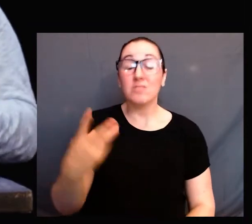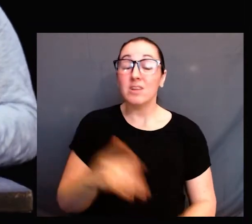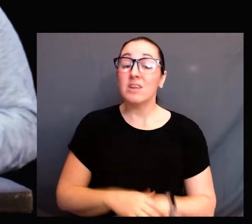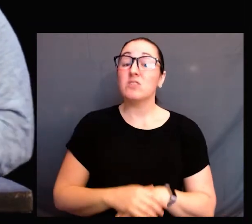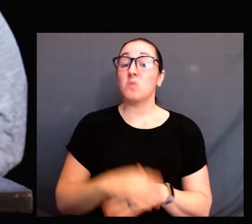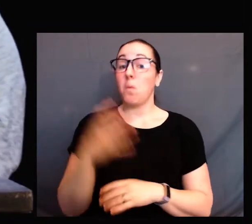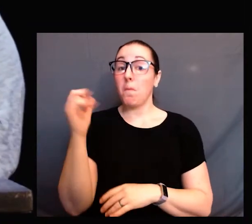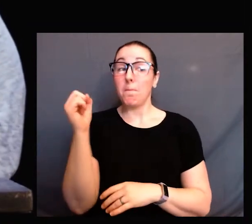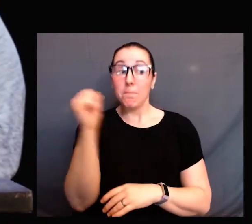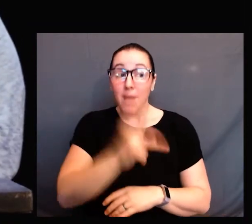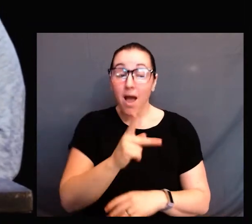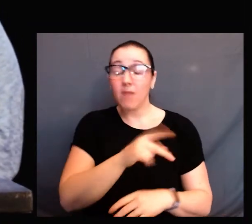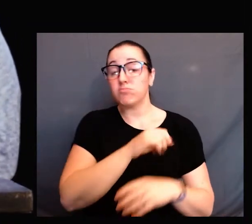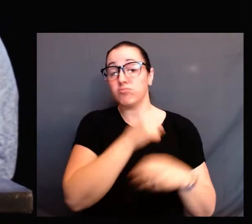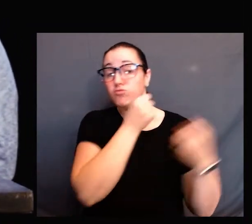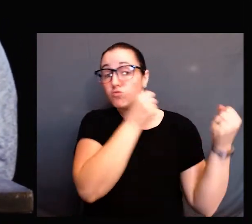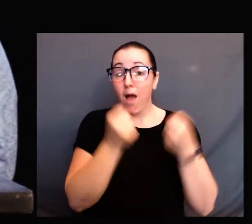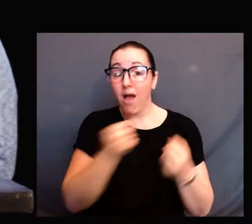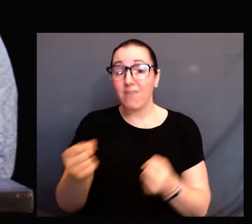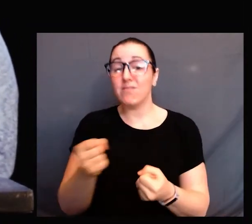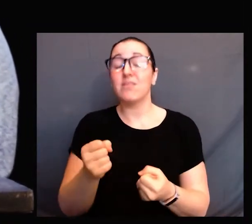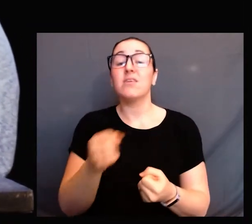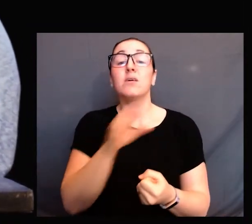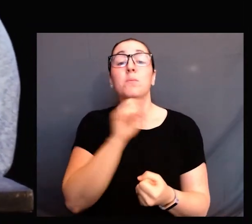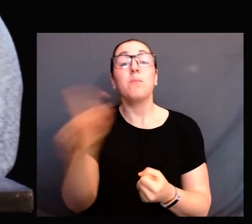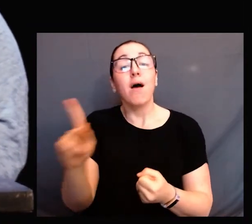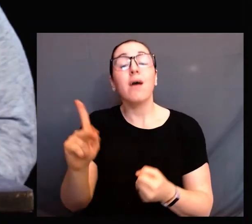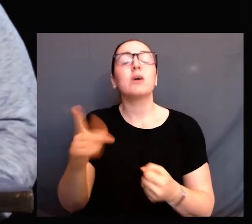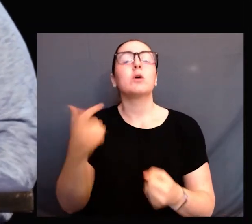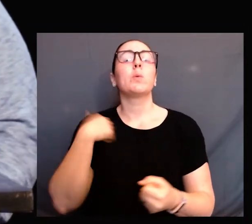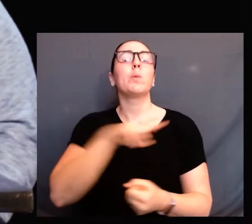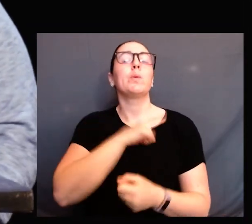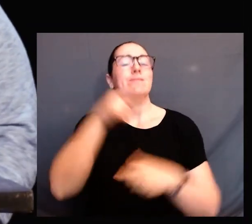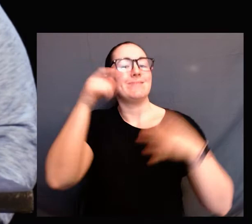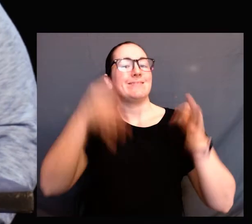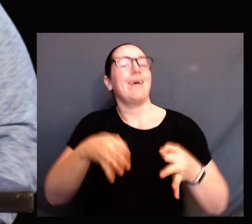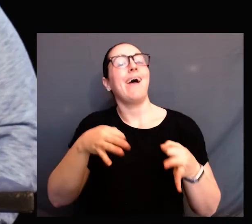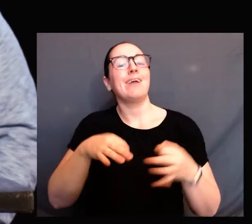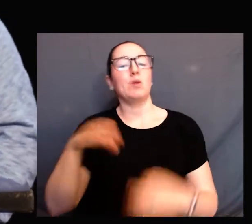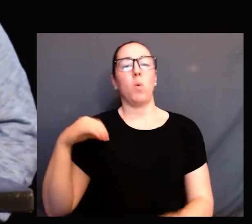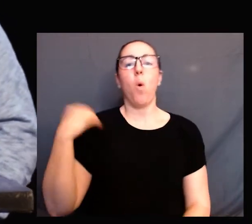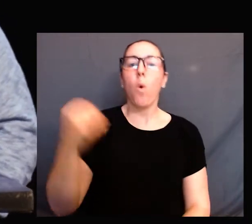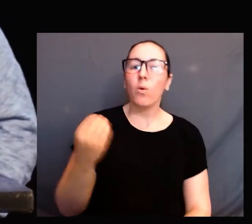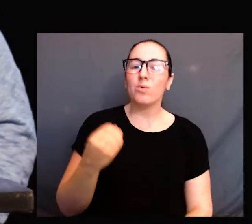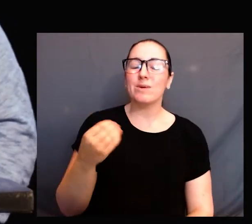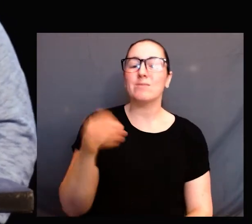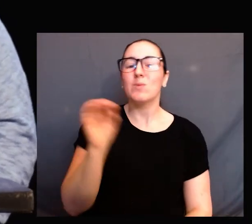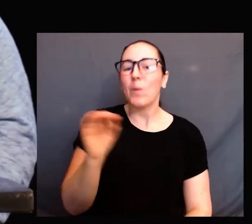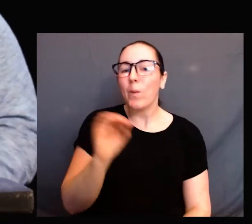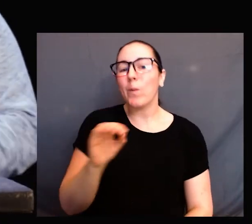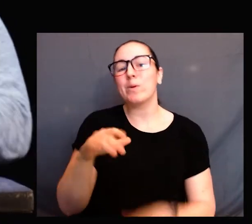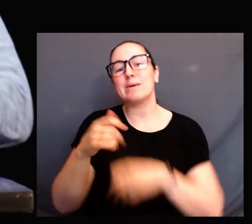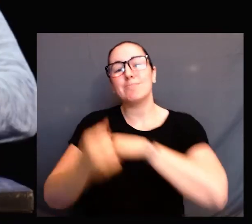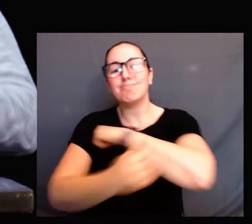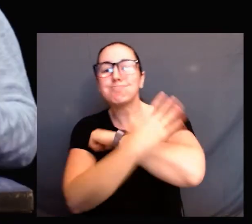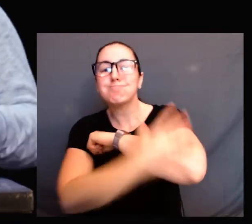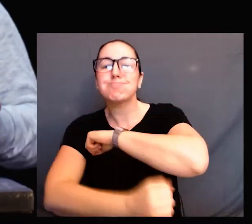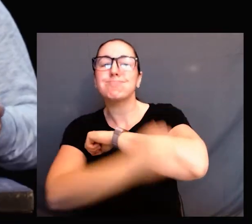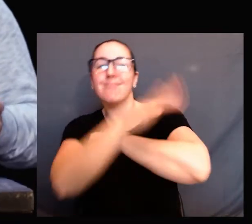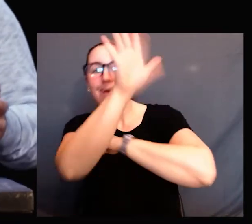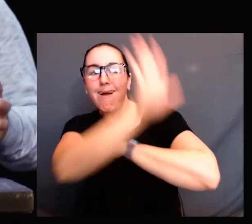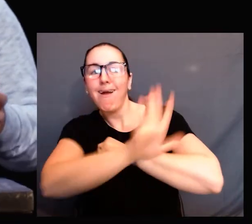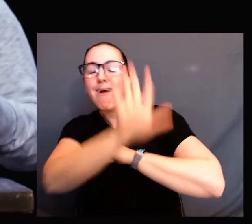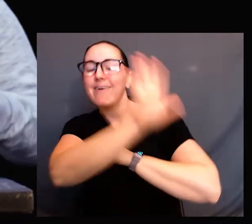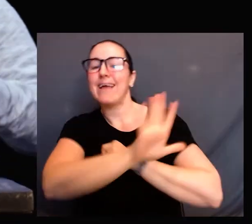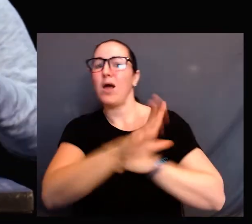so on our way back from the beautiful state of Washington, we decided to drive down the Oregon coast, which is